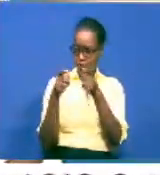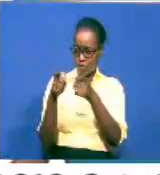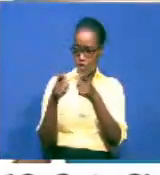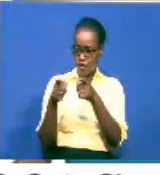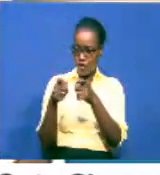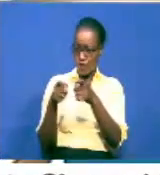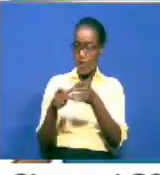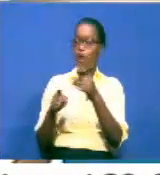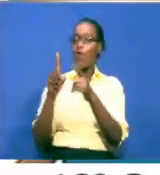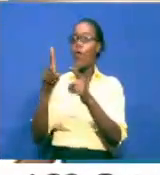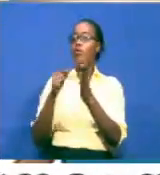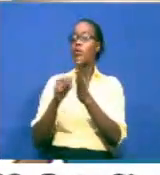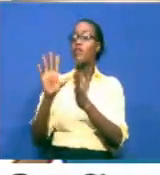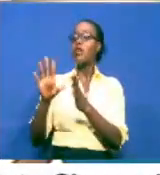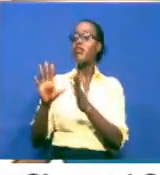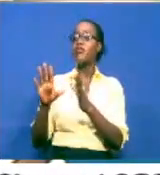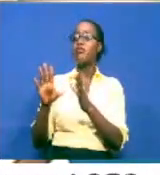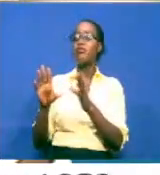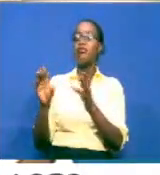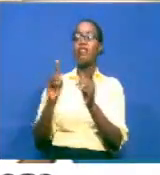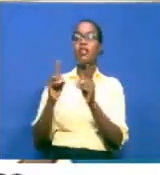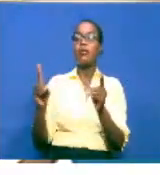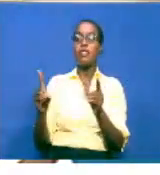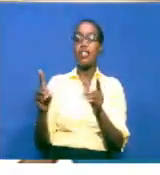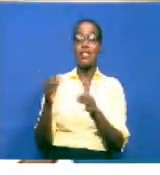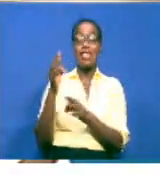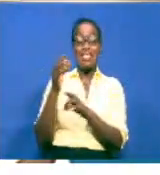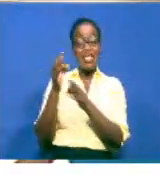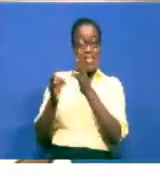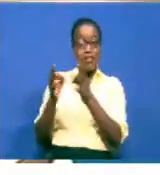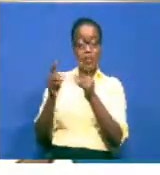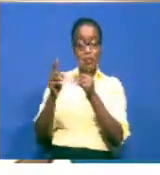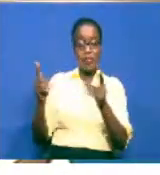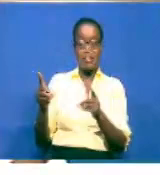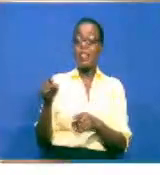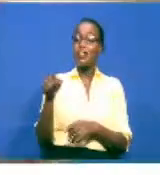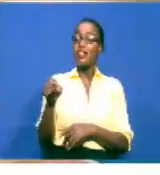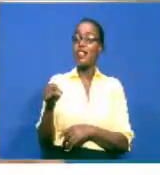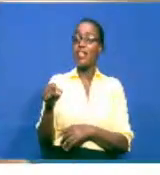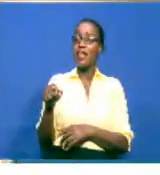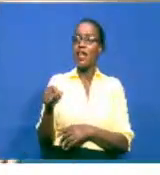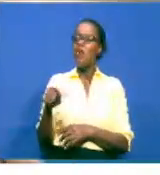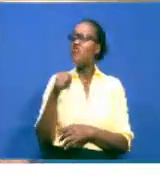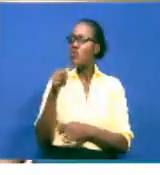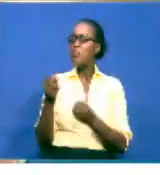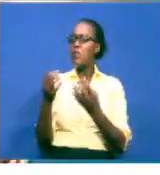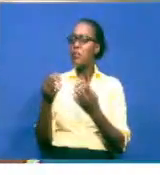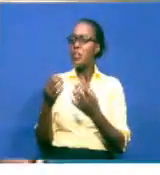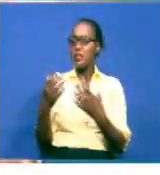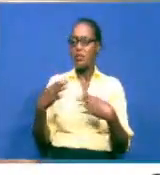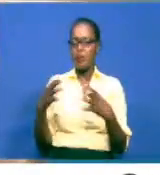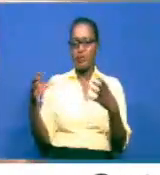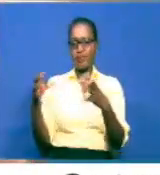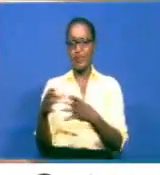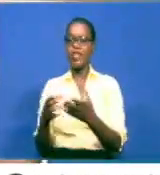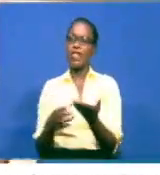should be 1.5 meters apart. Mm-hmm. So if people are 1.5 meters apart, it means that not many people will be congested, you know,